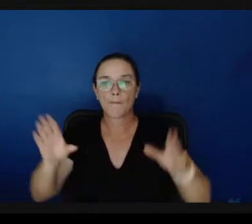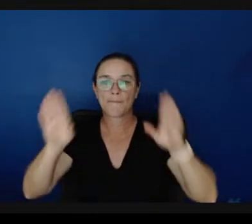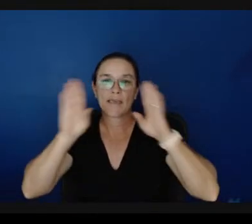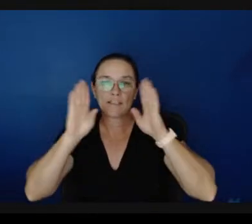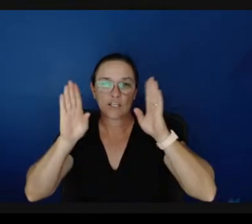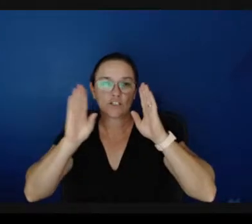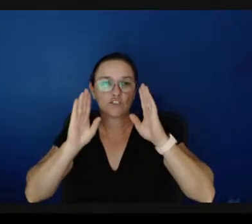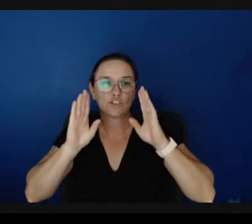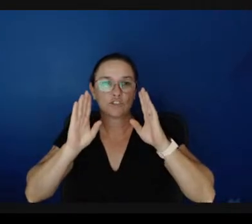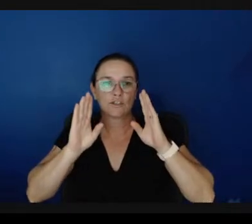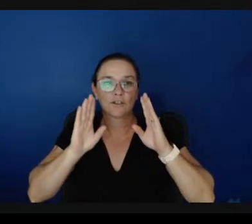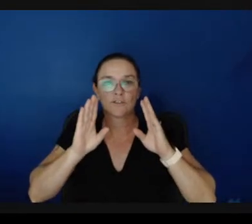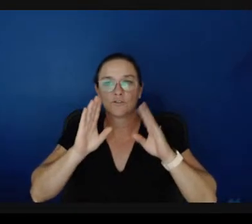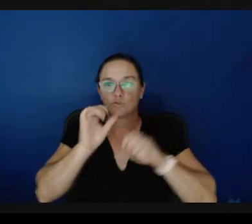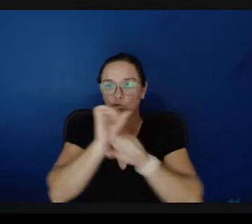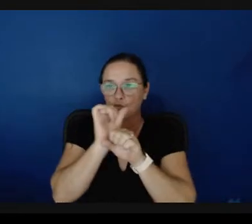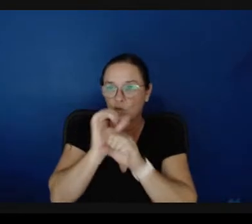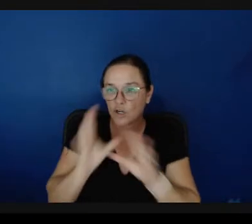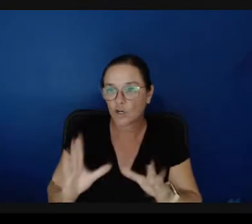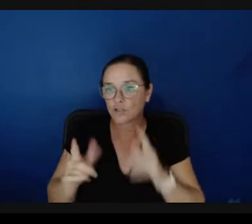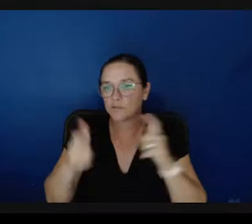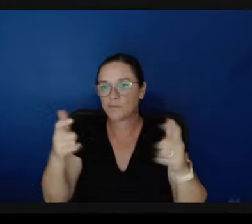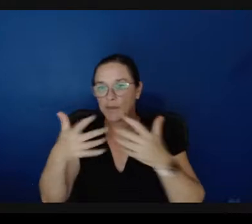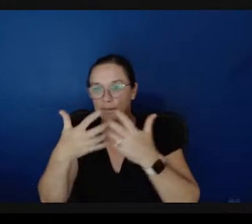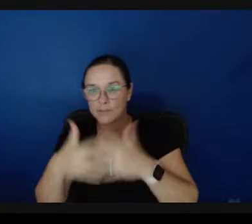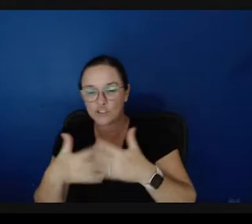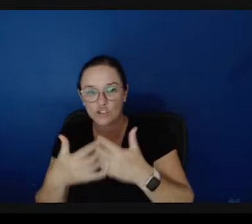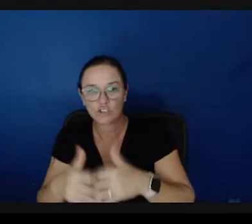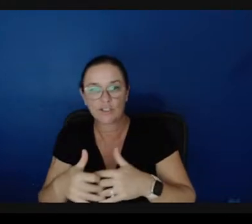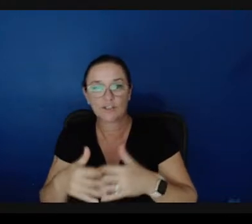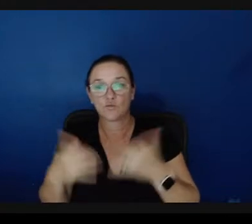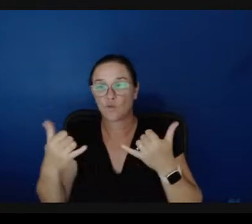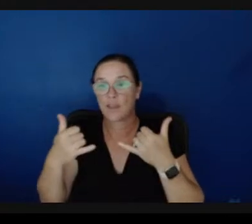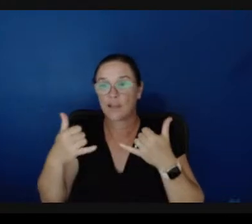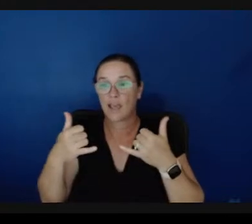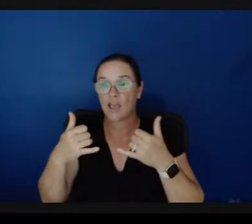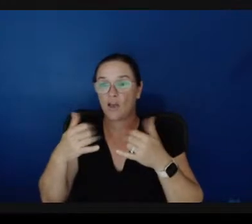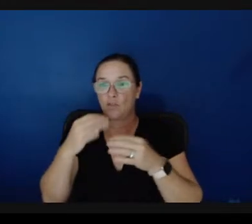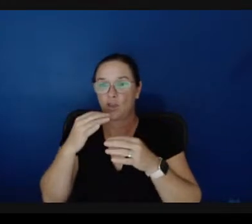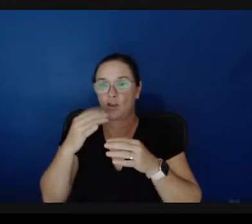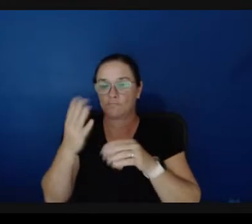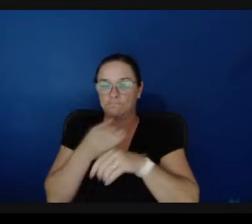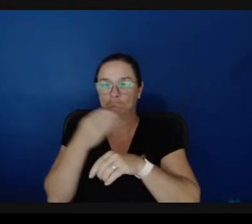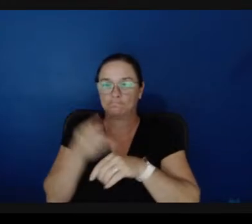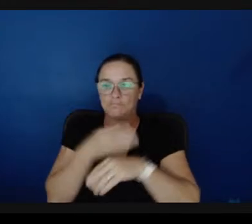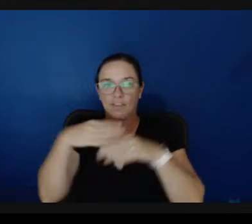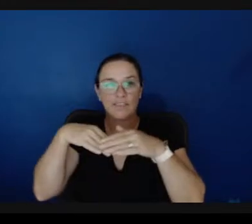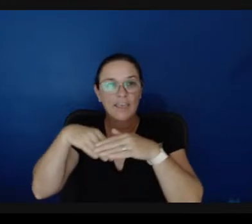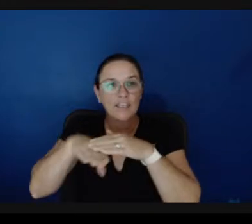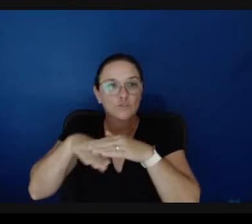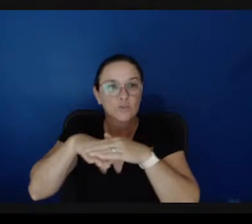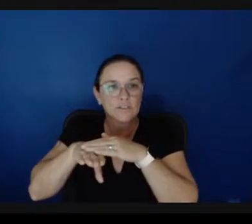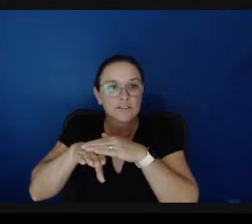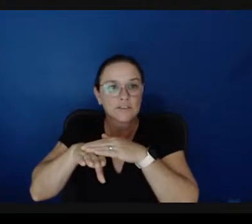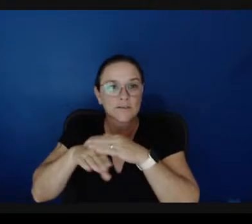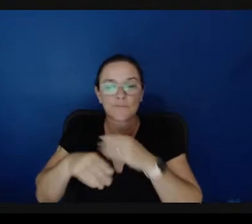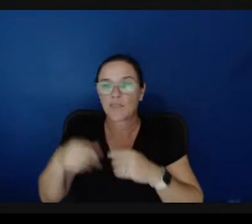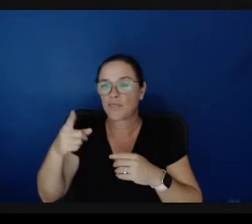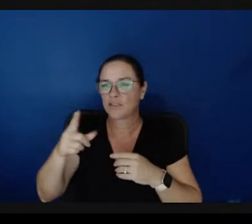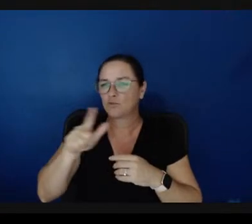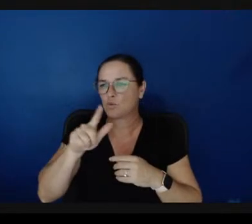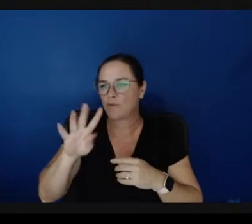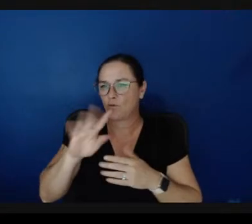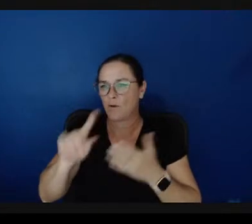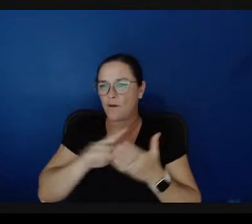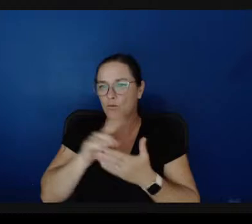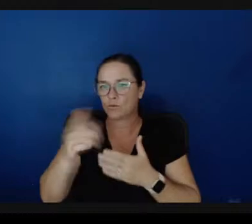to crews that are moving around and big machines. The entrance is what's going on. Right now, this is a shot from, I think, 24 hours ago. There's a